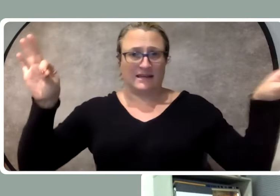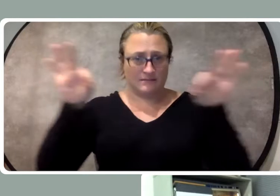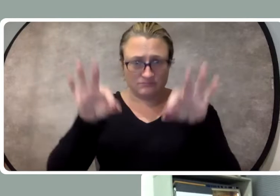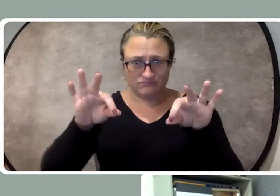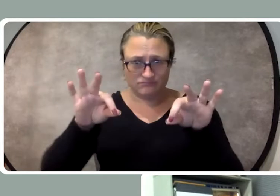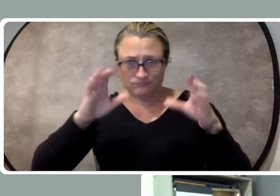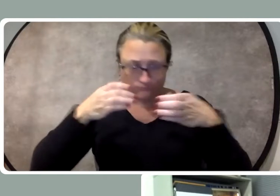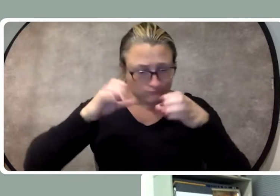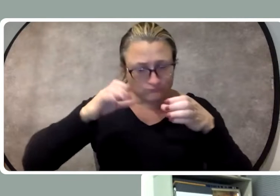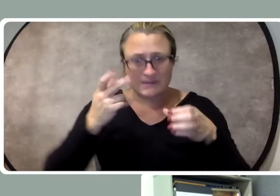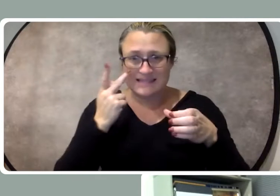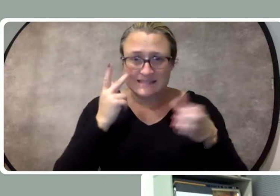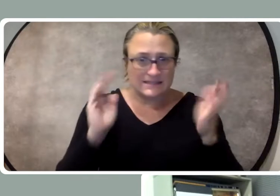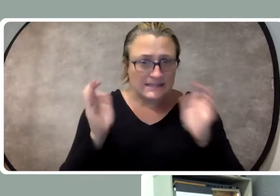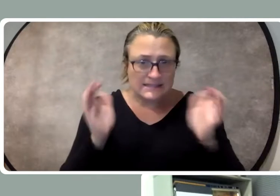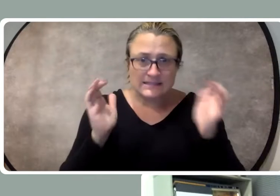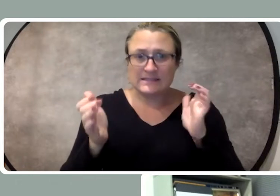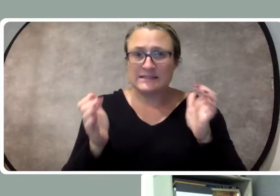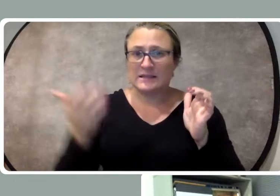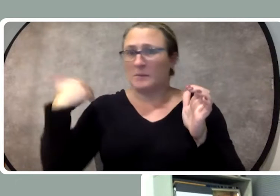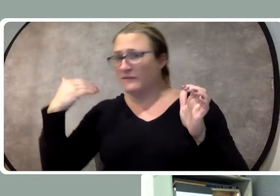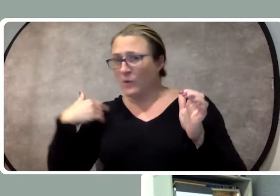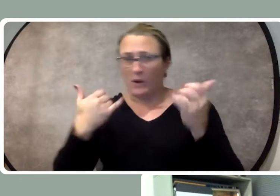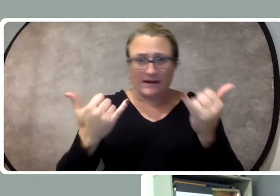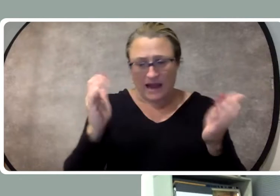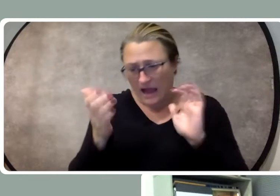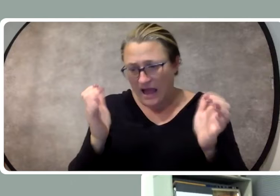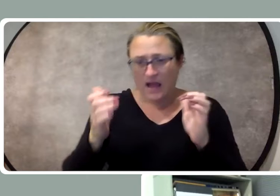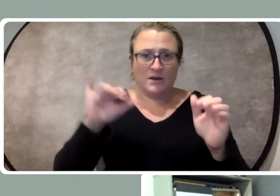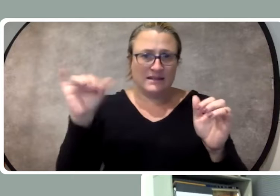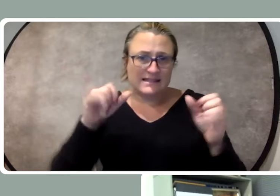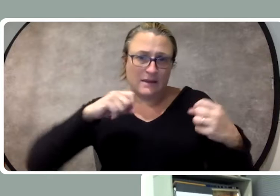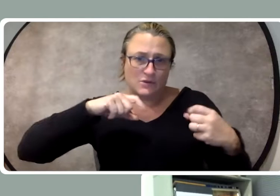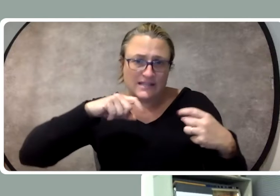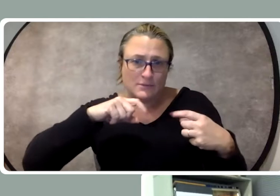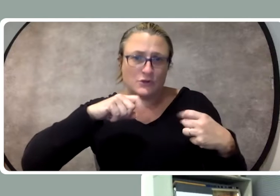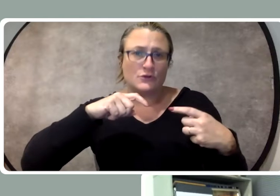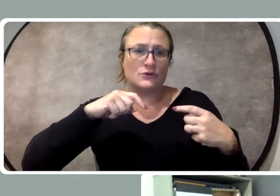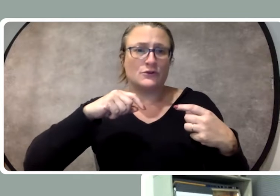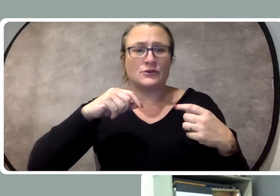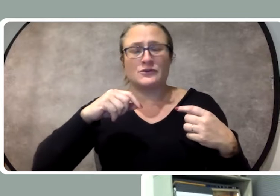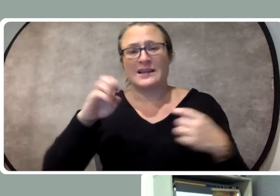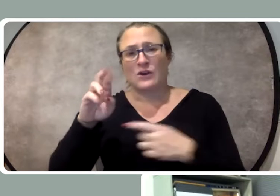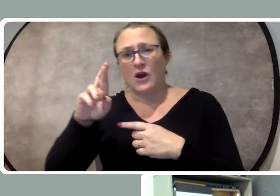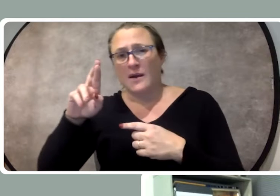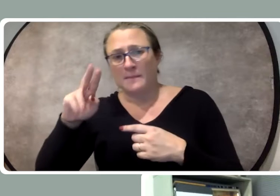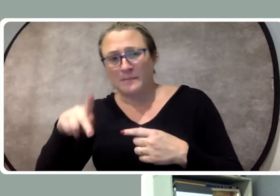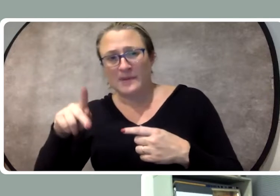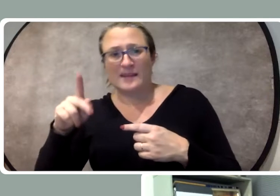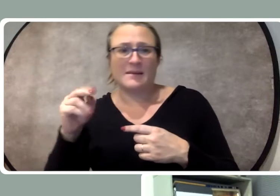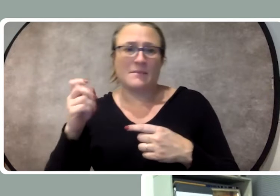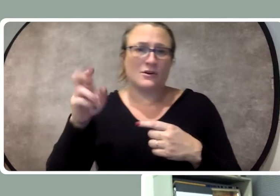try to see if they look identical or if they have the same receptors, look at the ER, PR, and